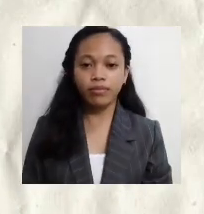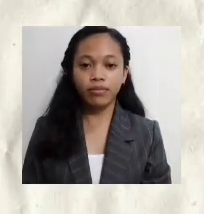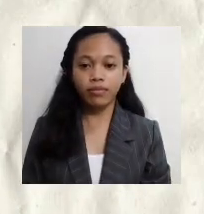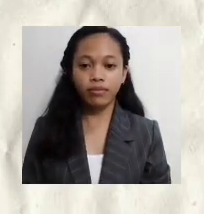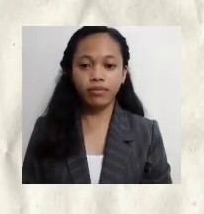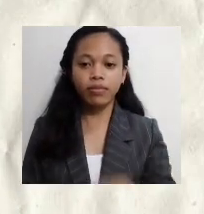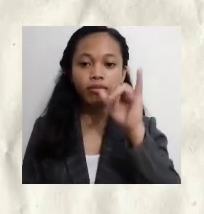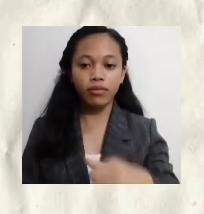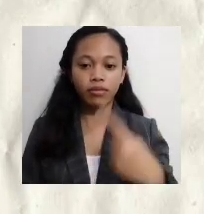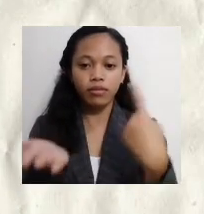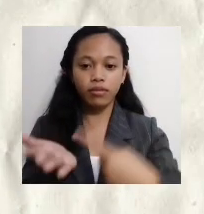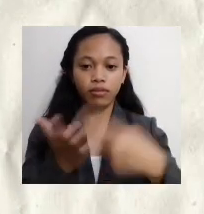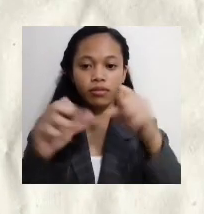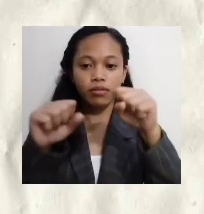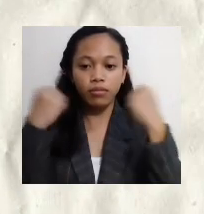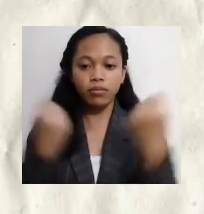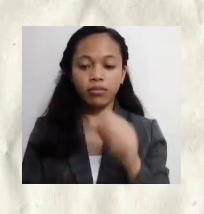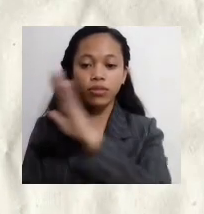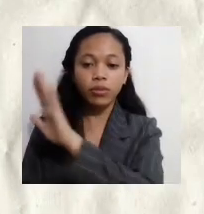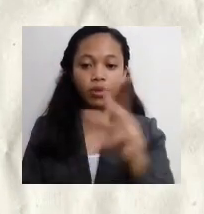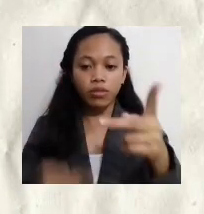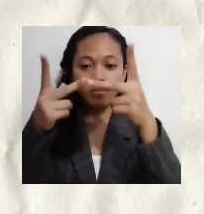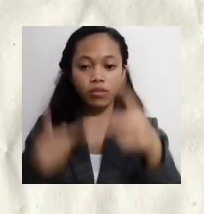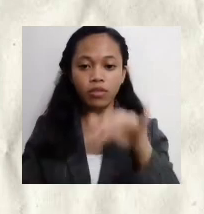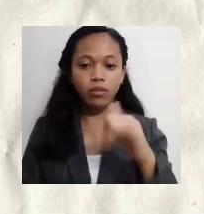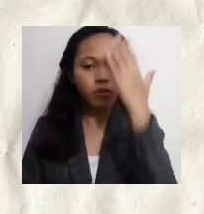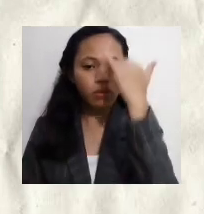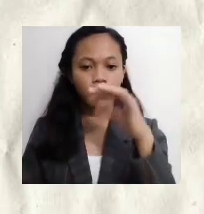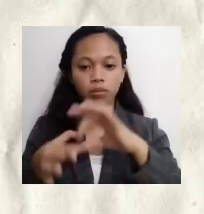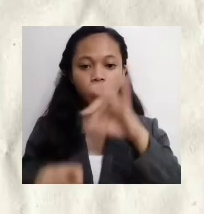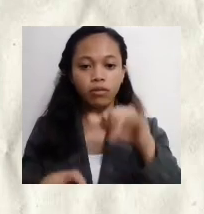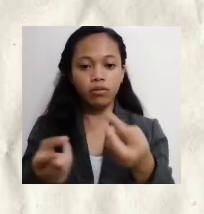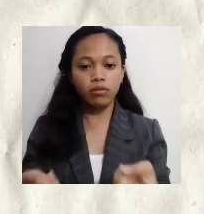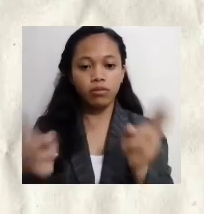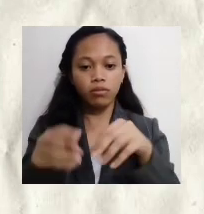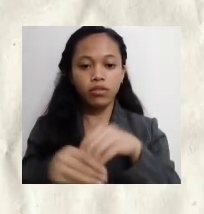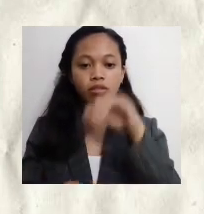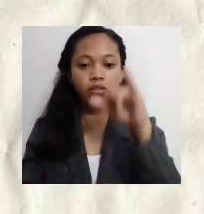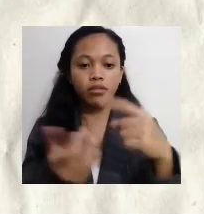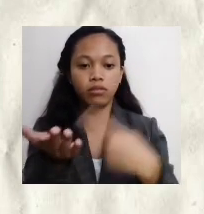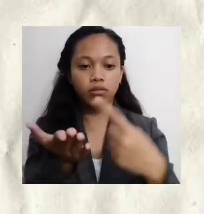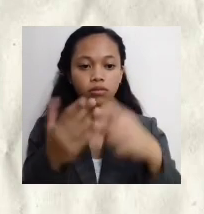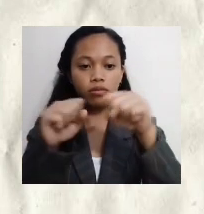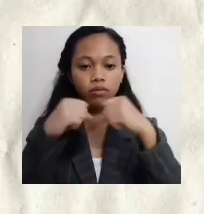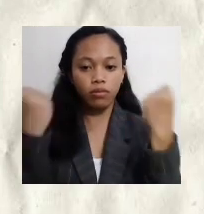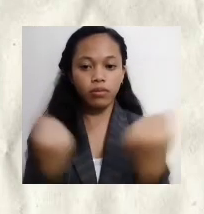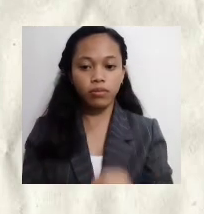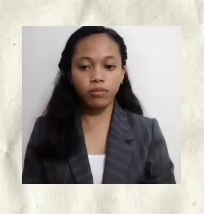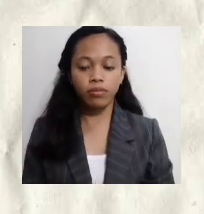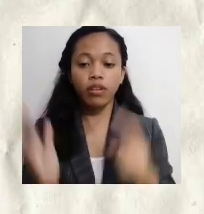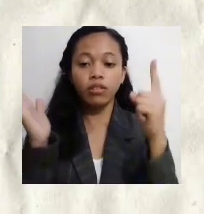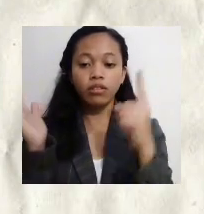So the discussion section. This section provides and explains an interpretation of all the results